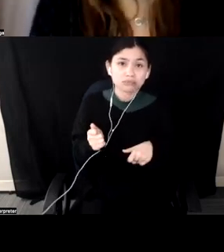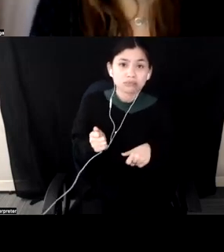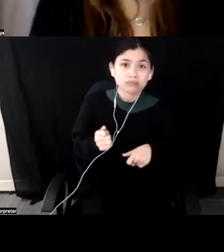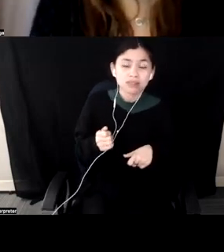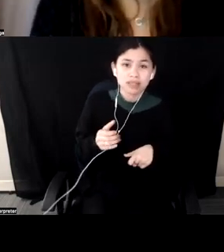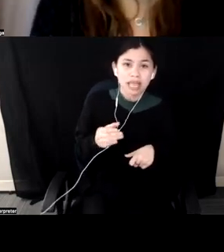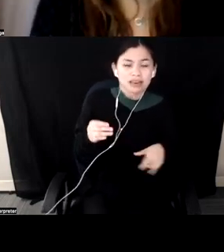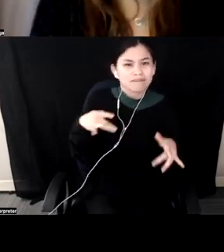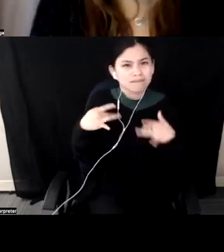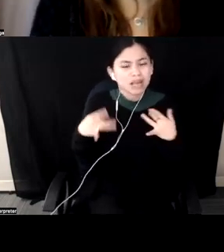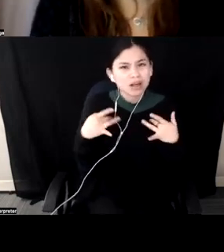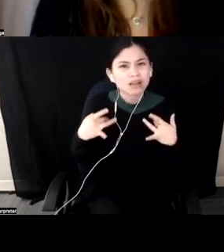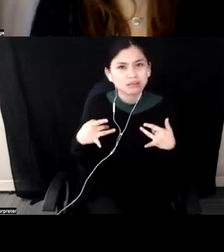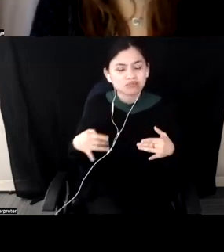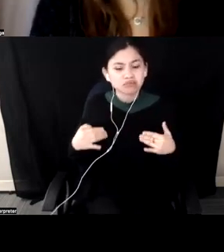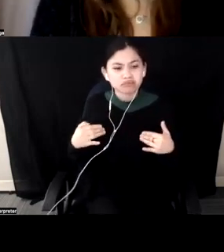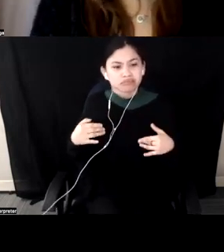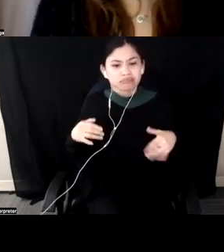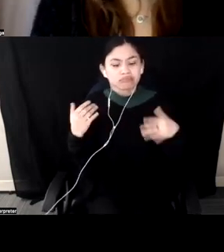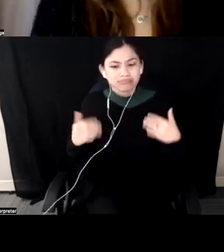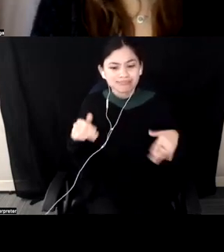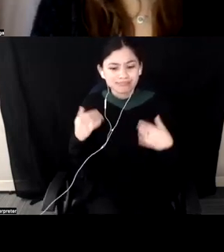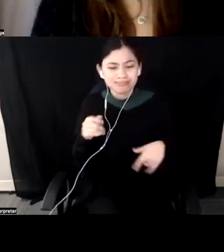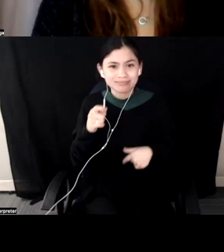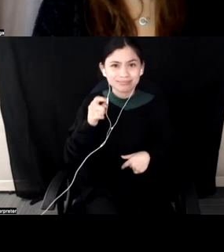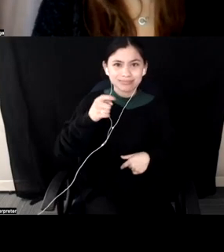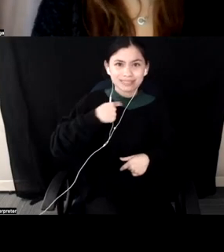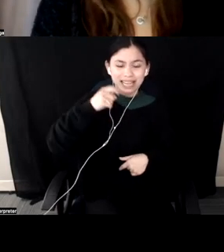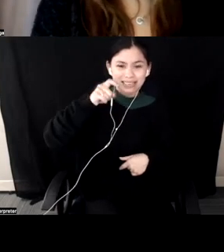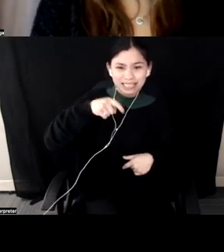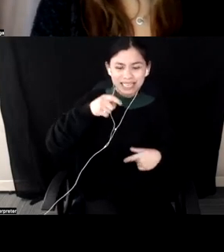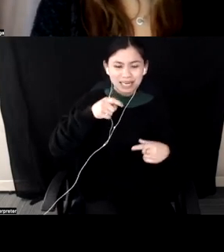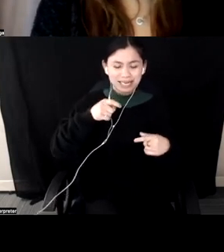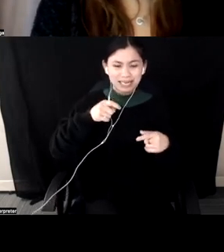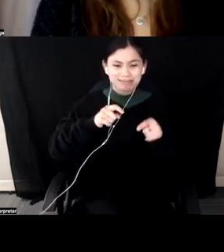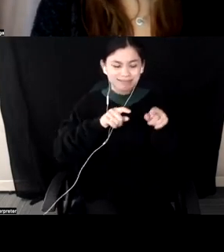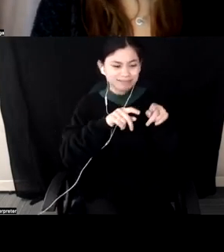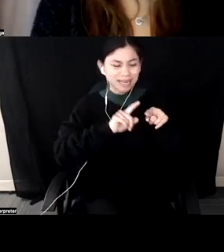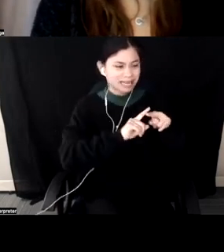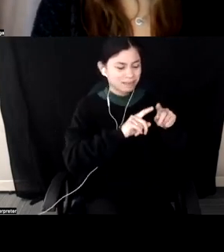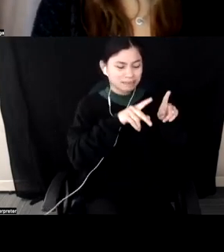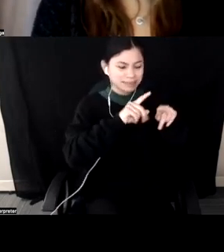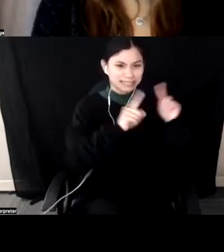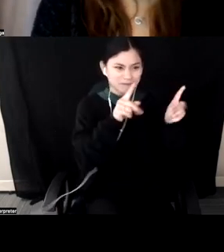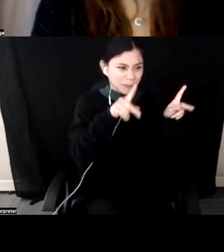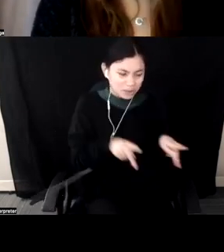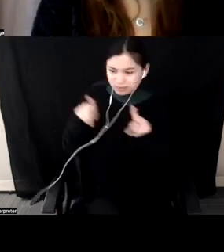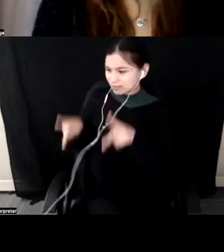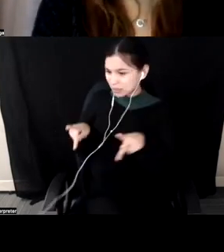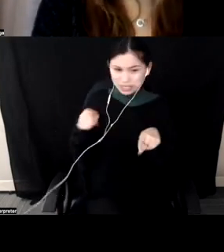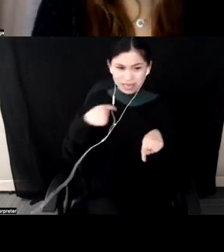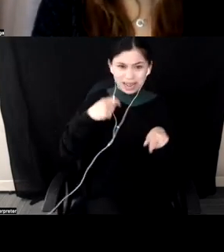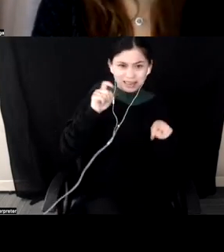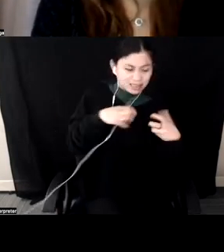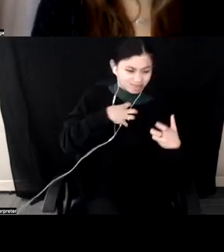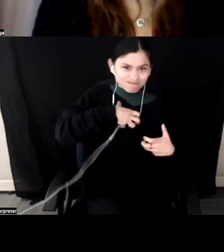really felt like I had to be a different person at school and a different person at home to be able to kind of fit